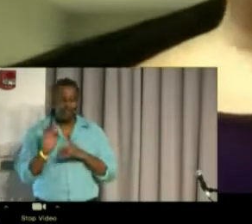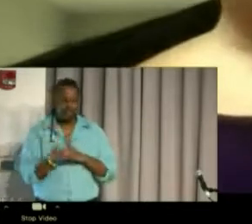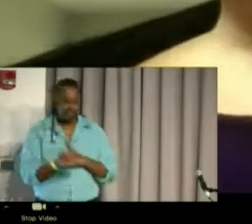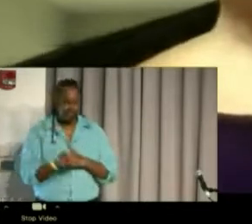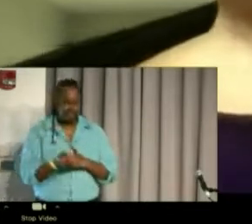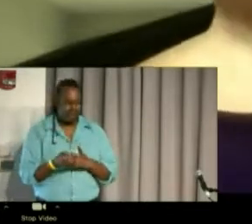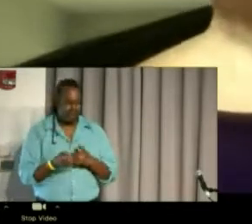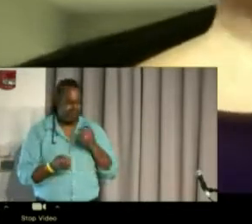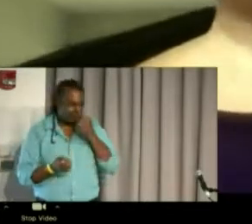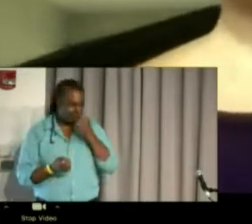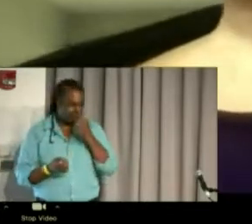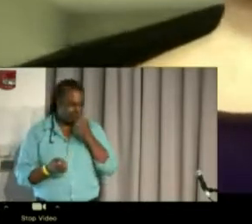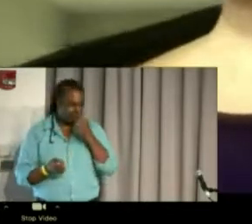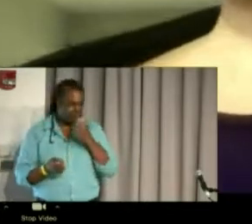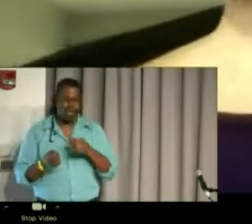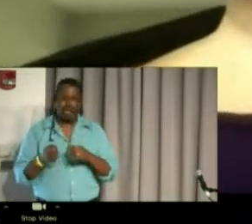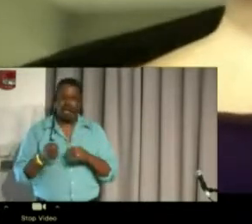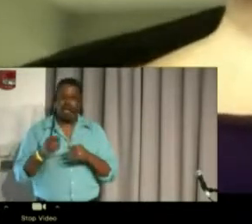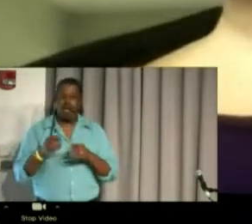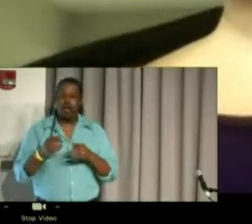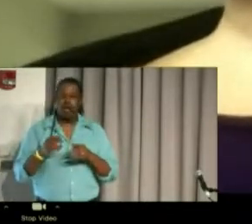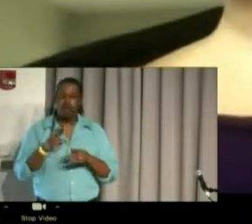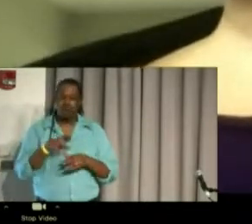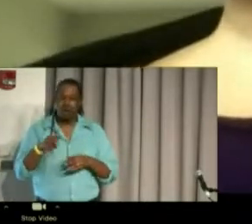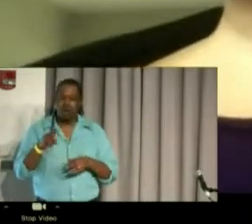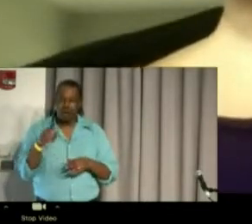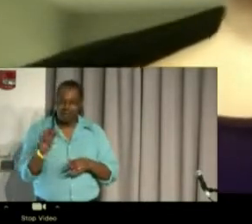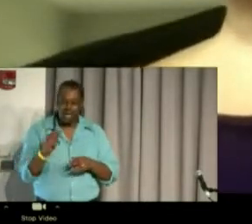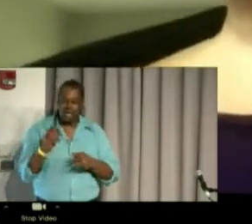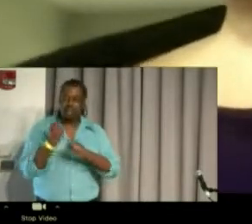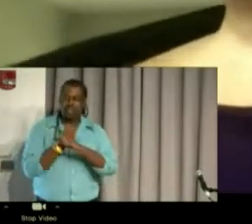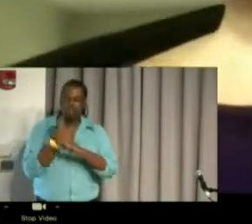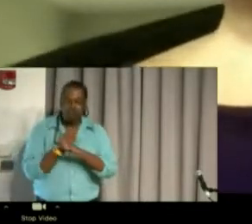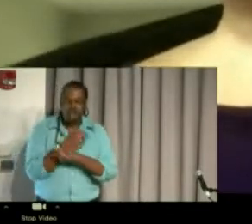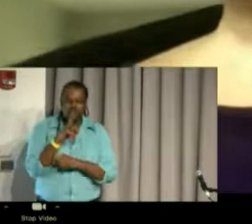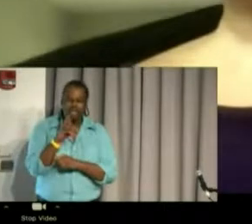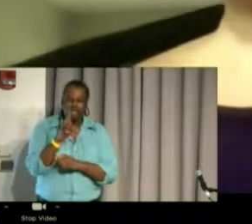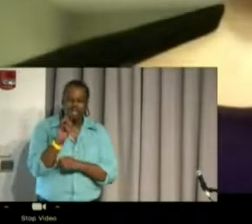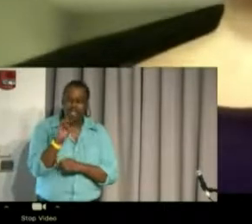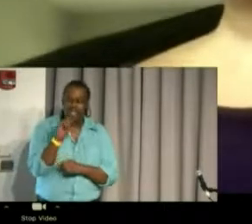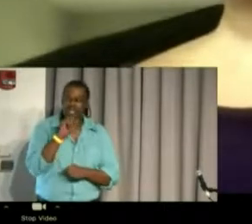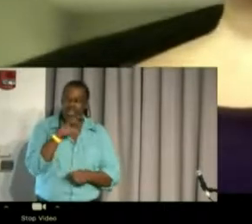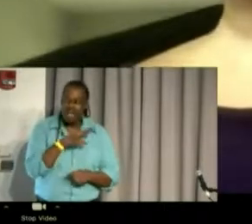road dust, construction dust, all those things contribute more,